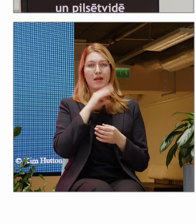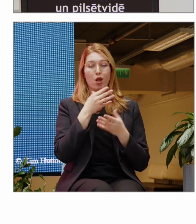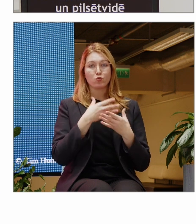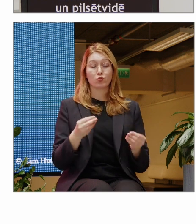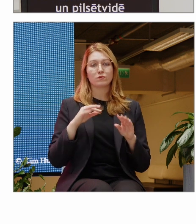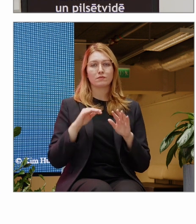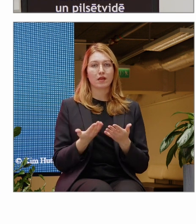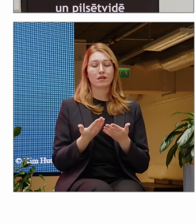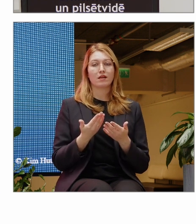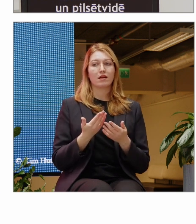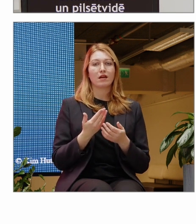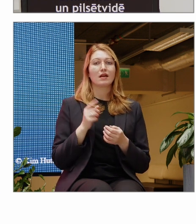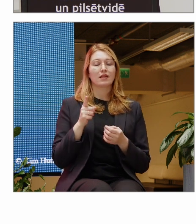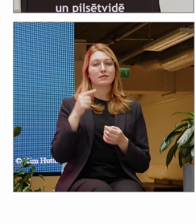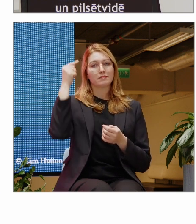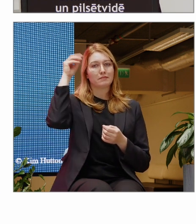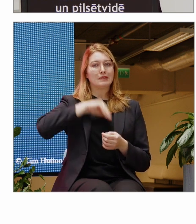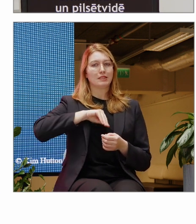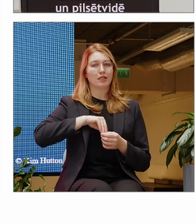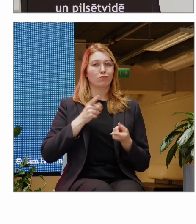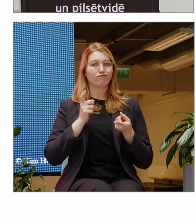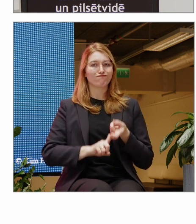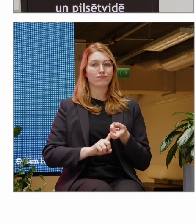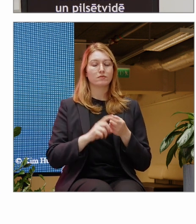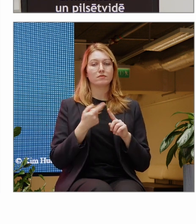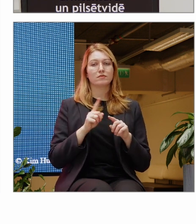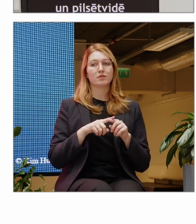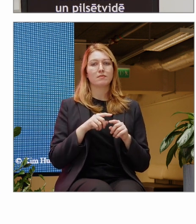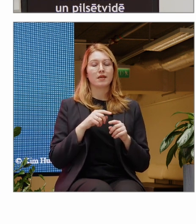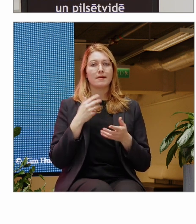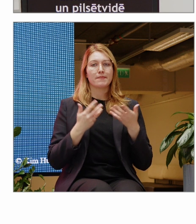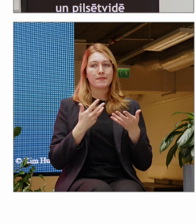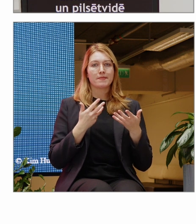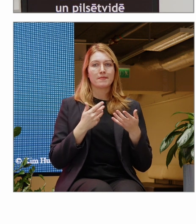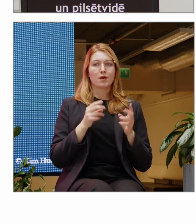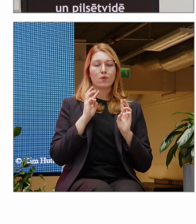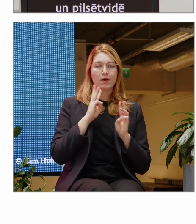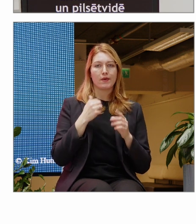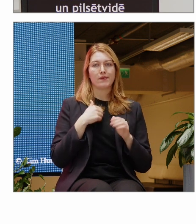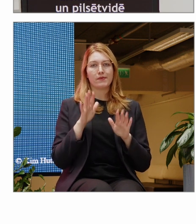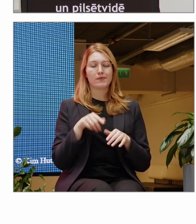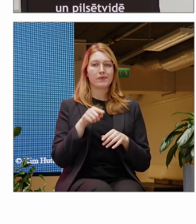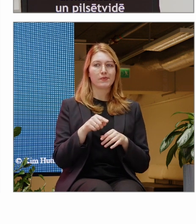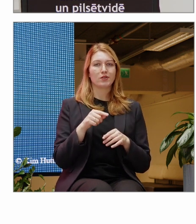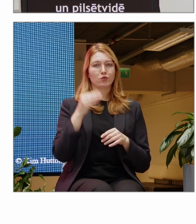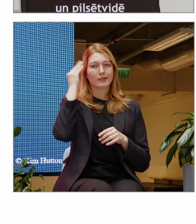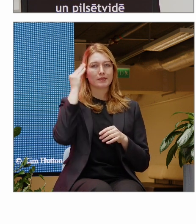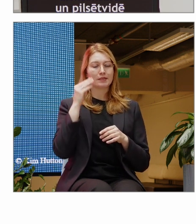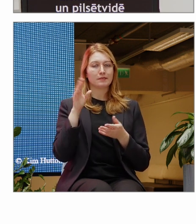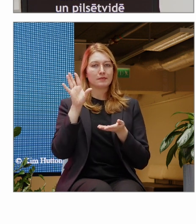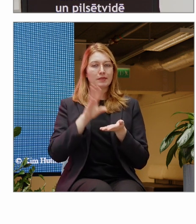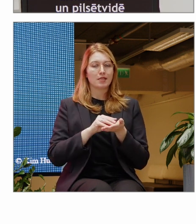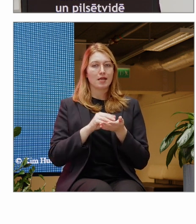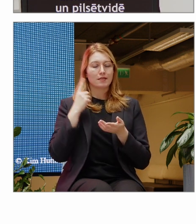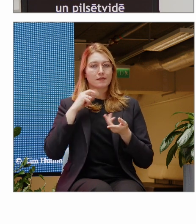layered, it was the psychological impact. They were getting some output saying, wow, I can take off this simulated experience,